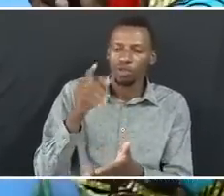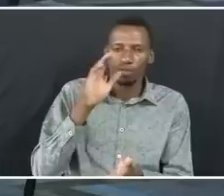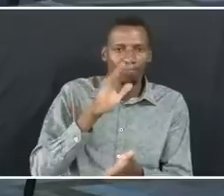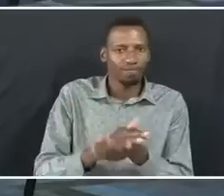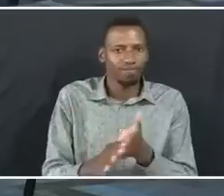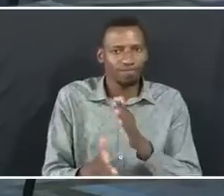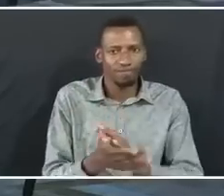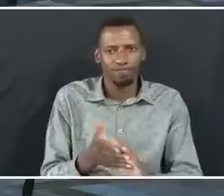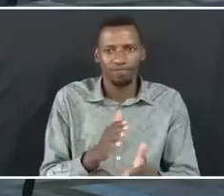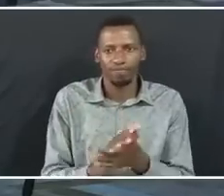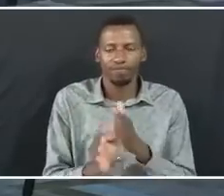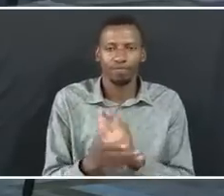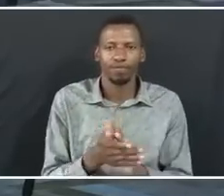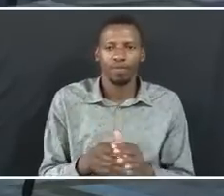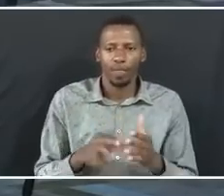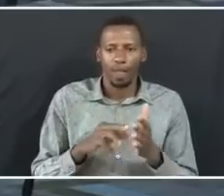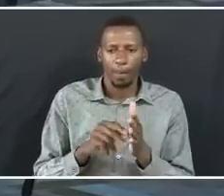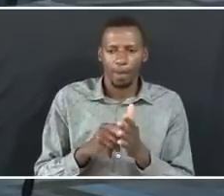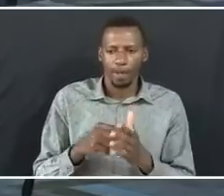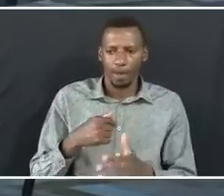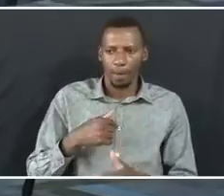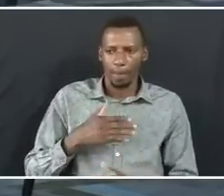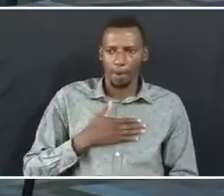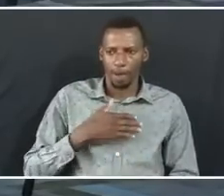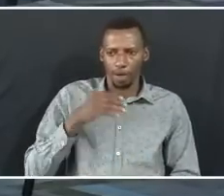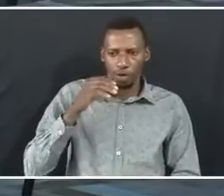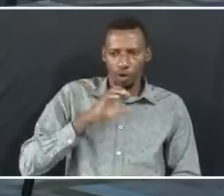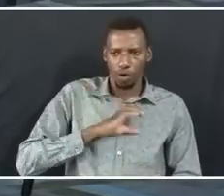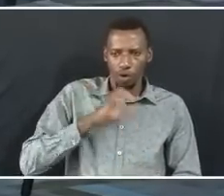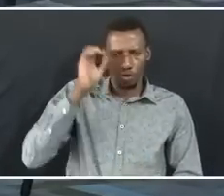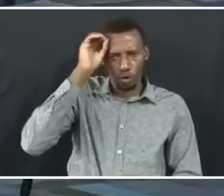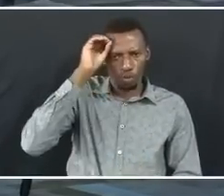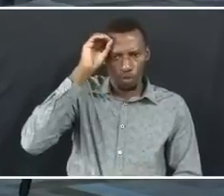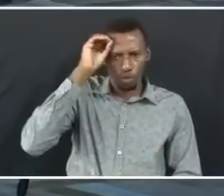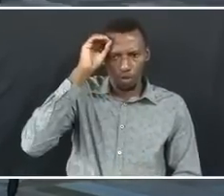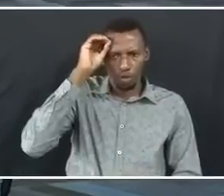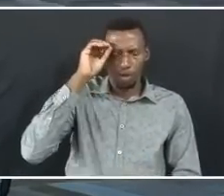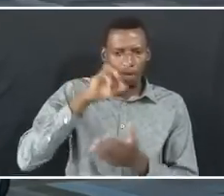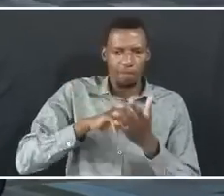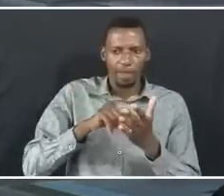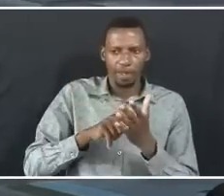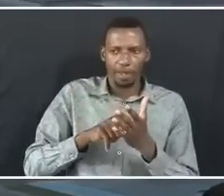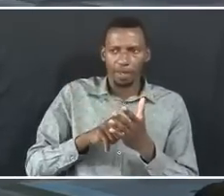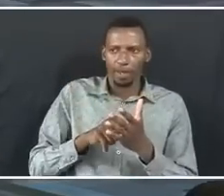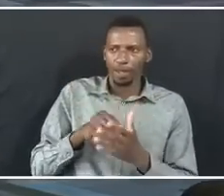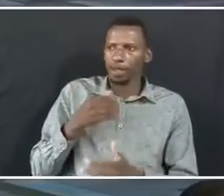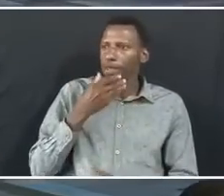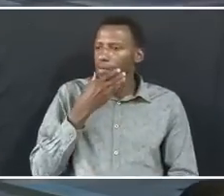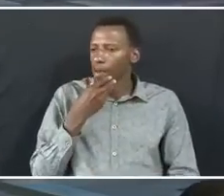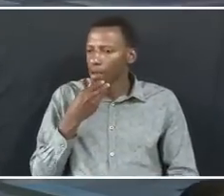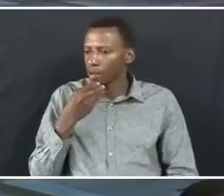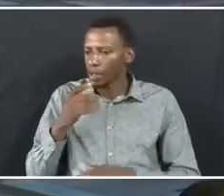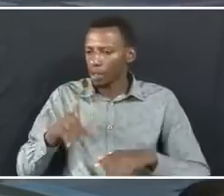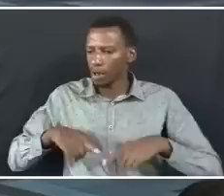It makes me, therefore, in my own opinion, believe a man cannot survive alone, but a woman can survive alone.